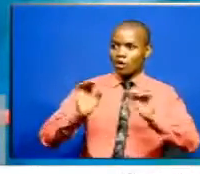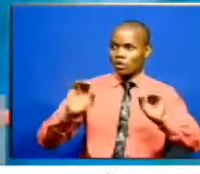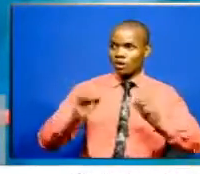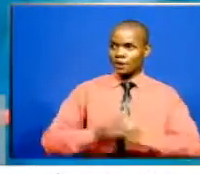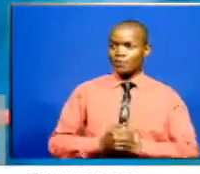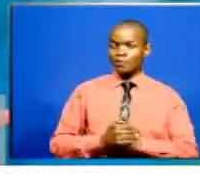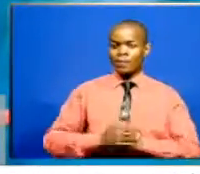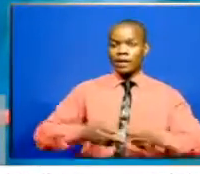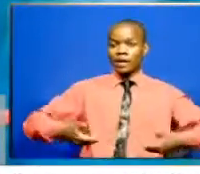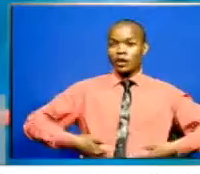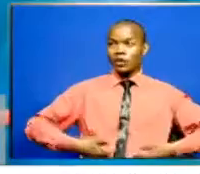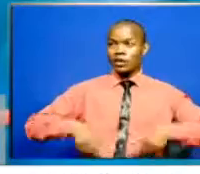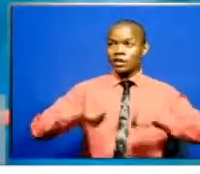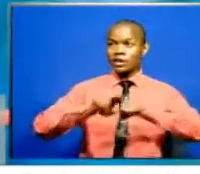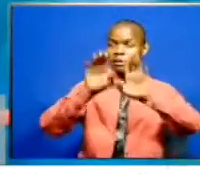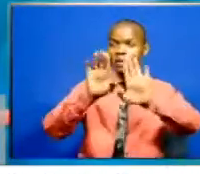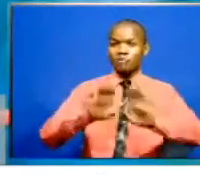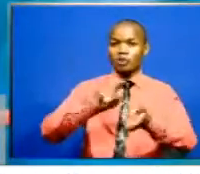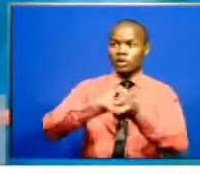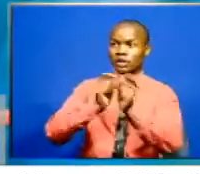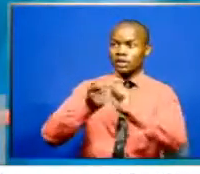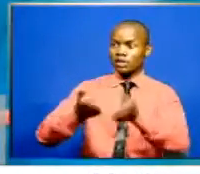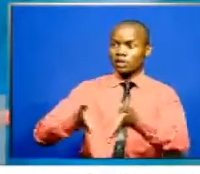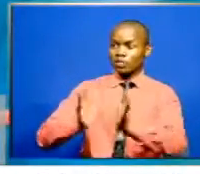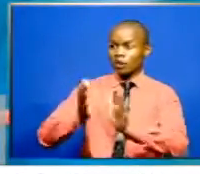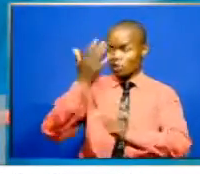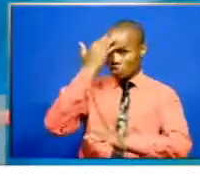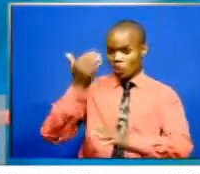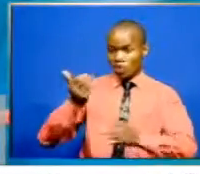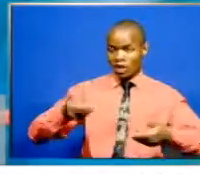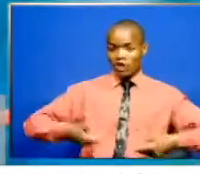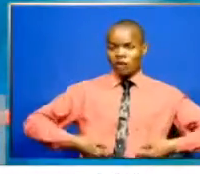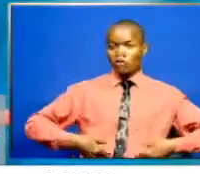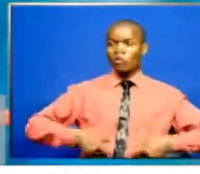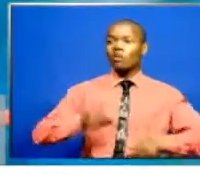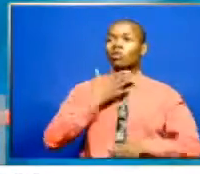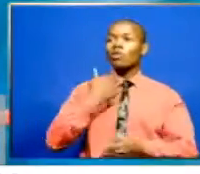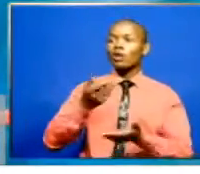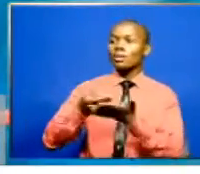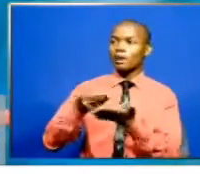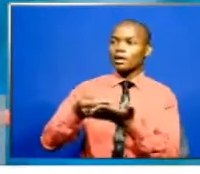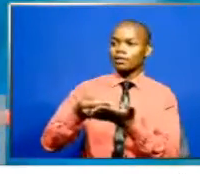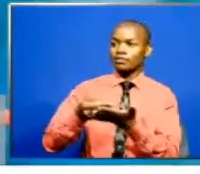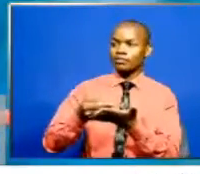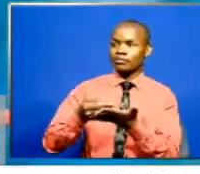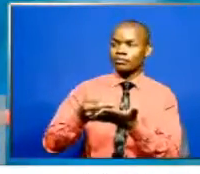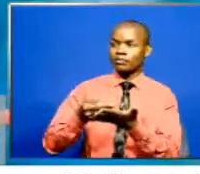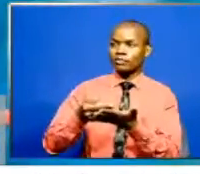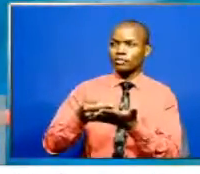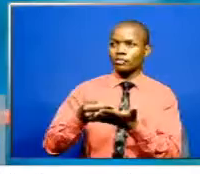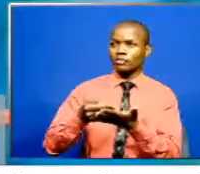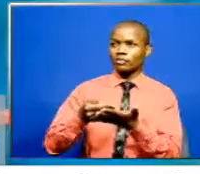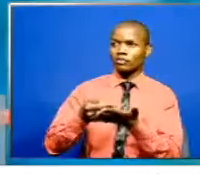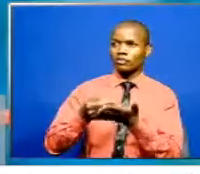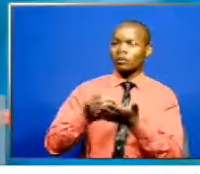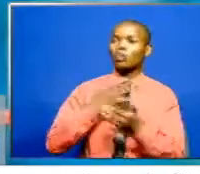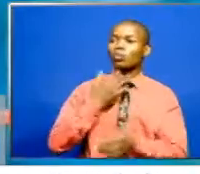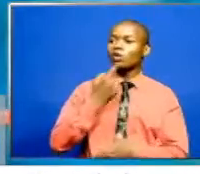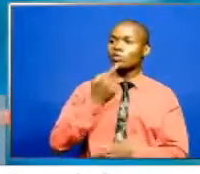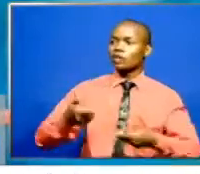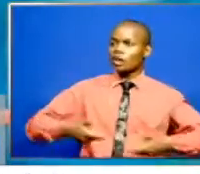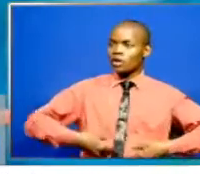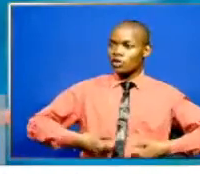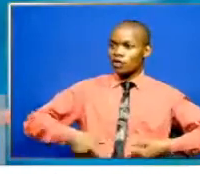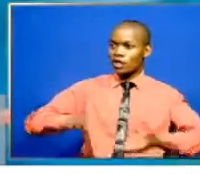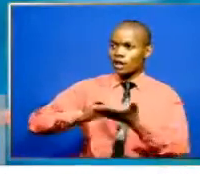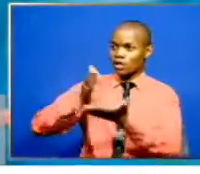to change their mentality, because young people want money and now. Yes. I just want to tell them that they can